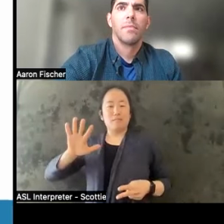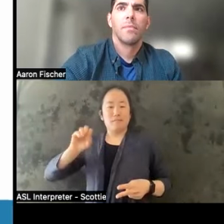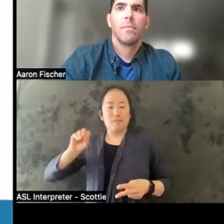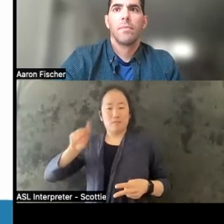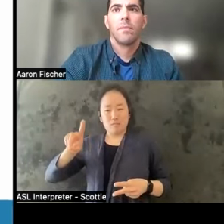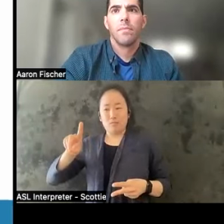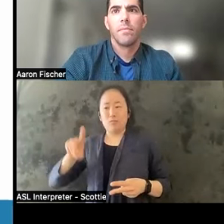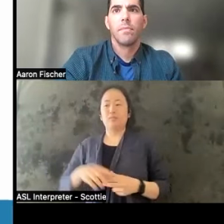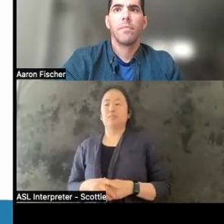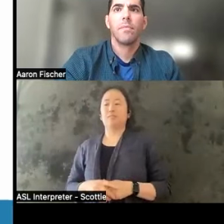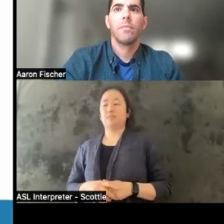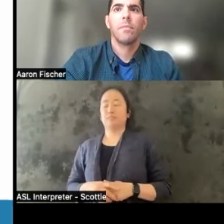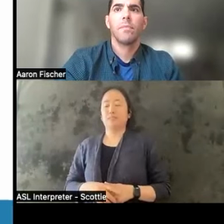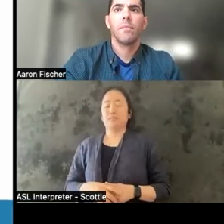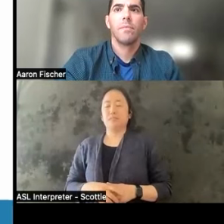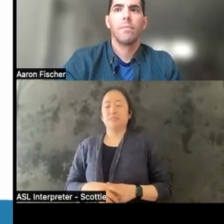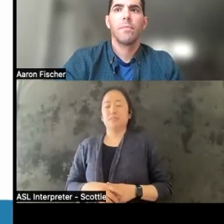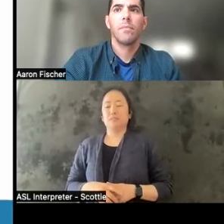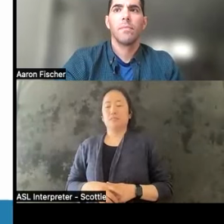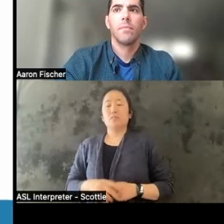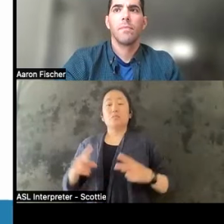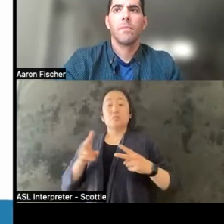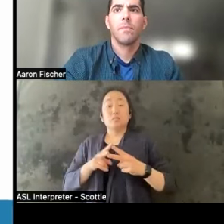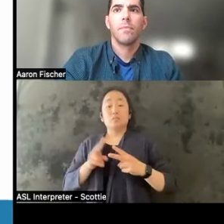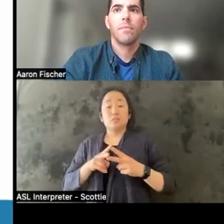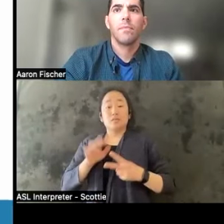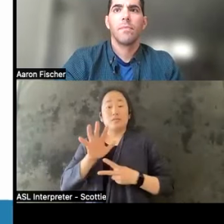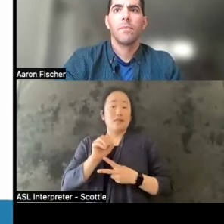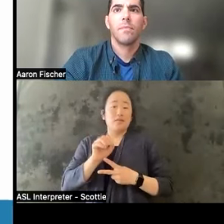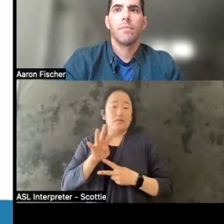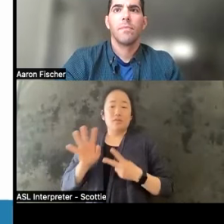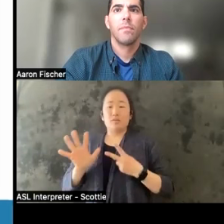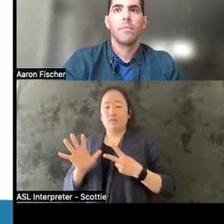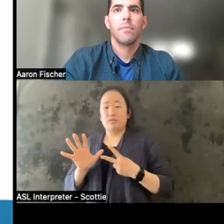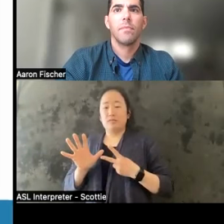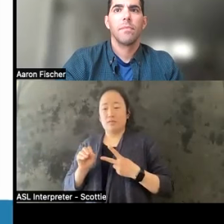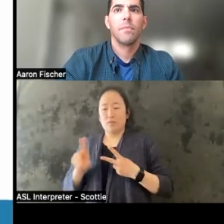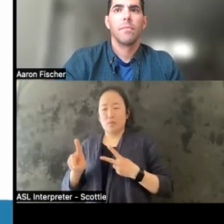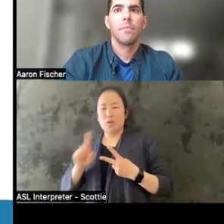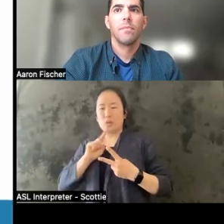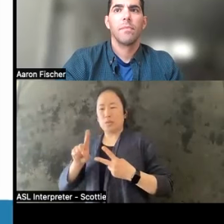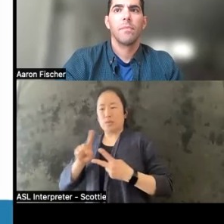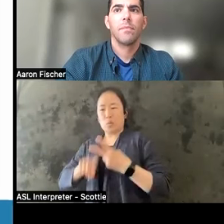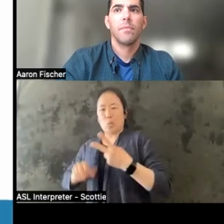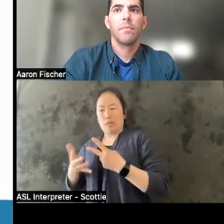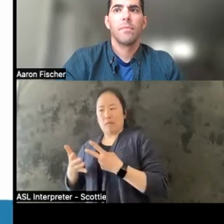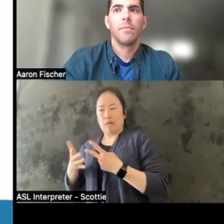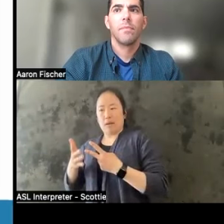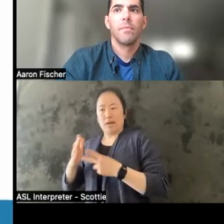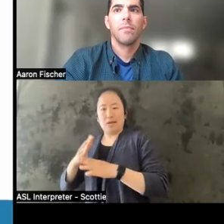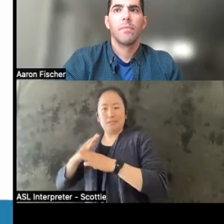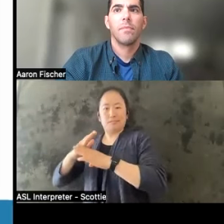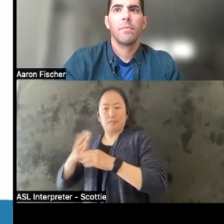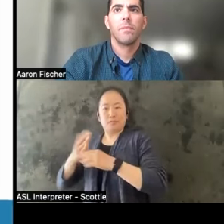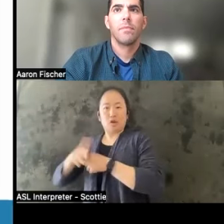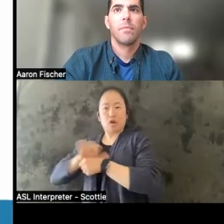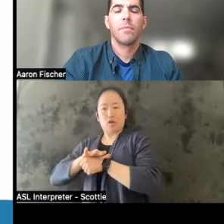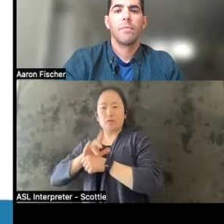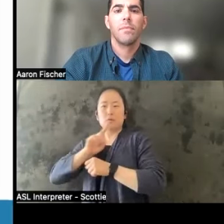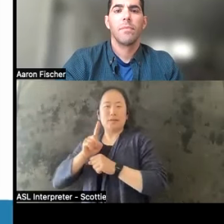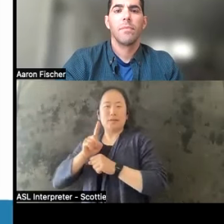And they do a lot of the same things that the ADA does. It's sort of the precursor to the